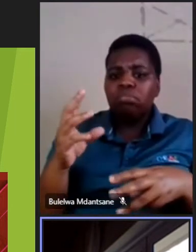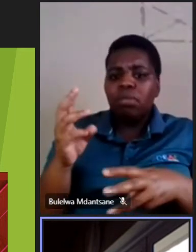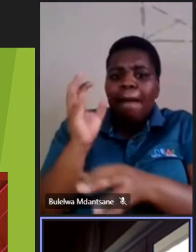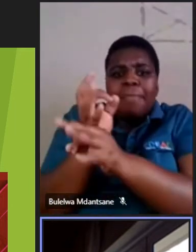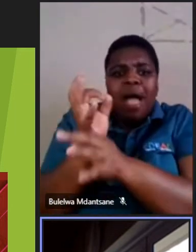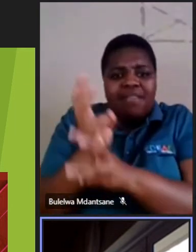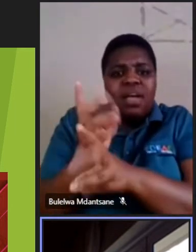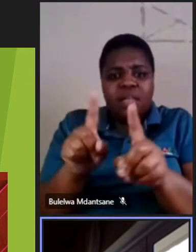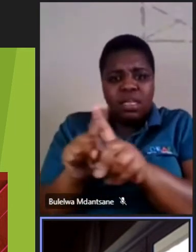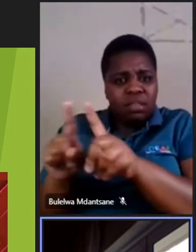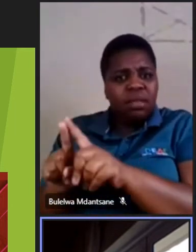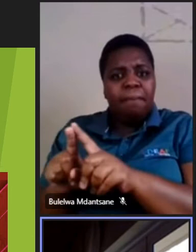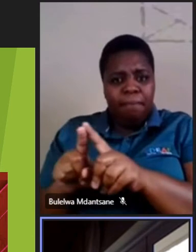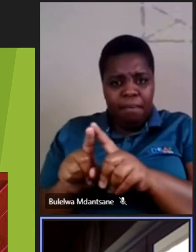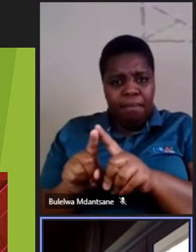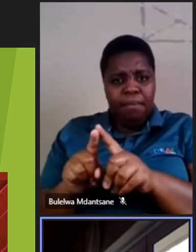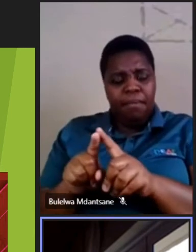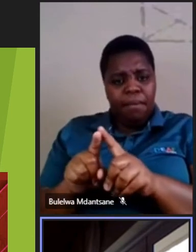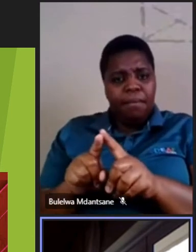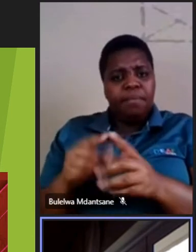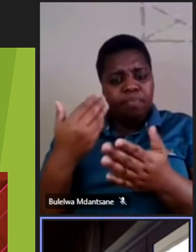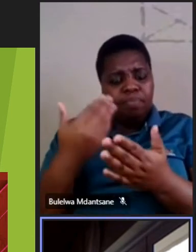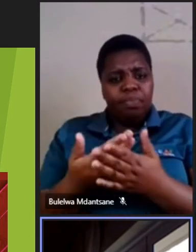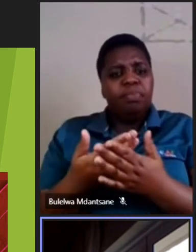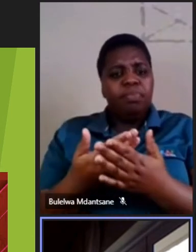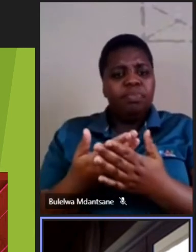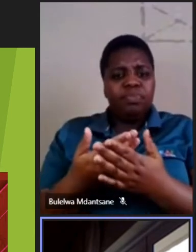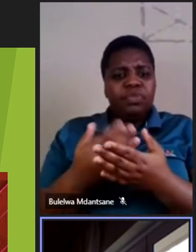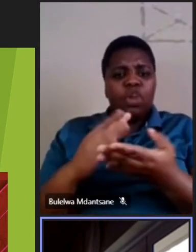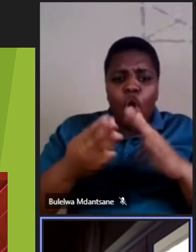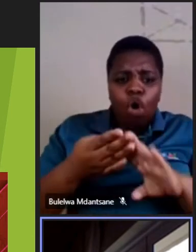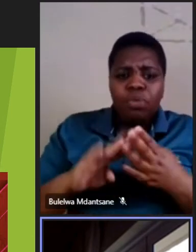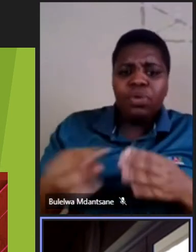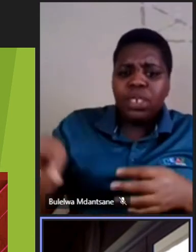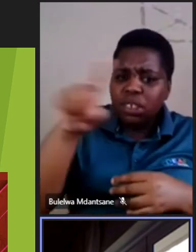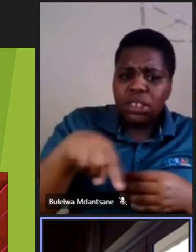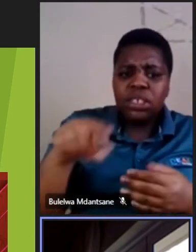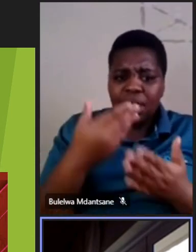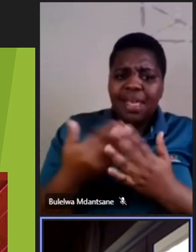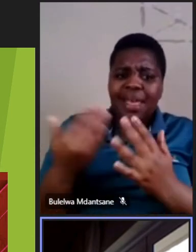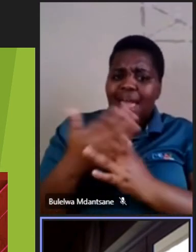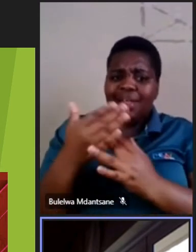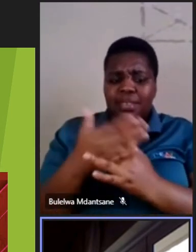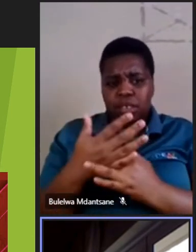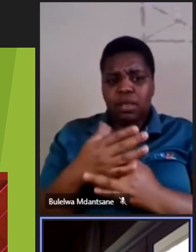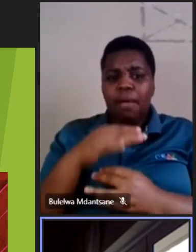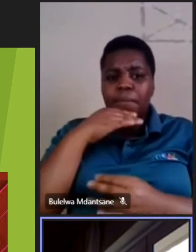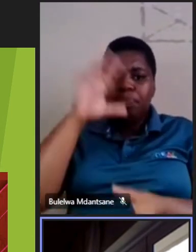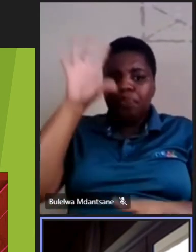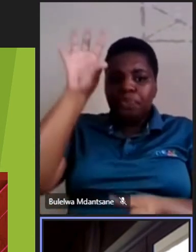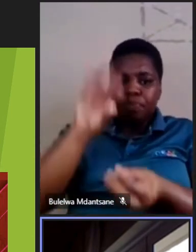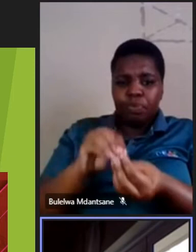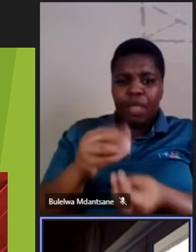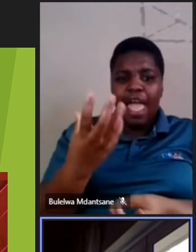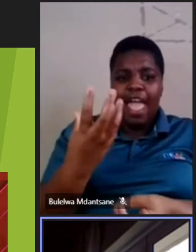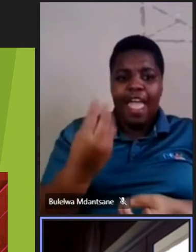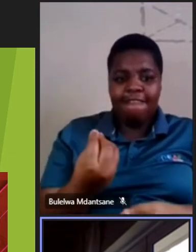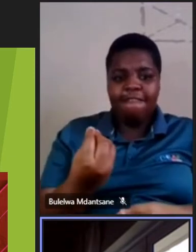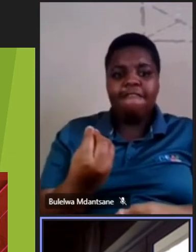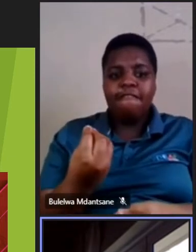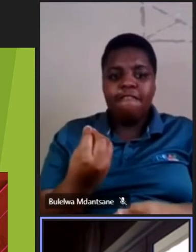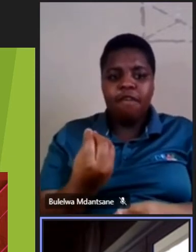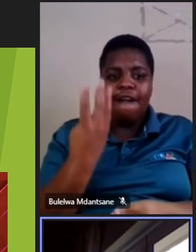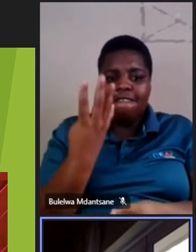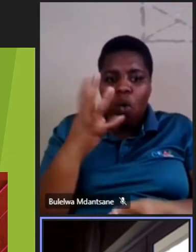all community health workers that wants to access it. In total, there are 14 SRHR related